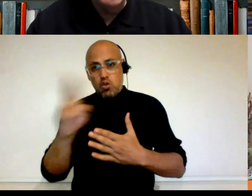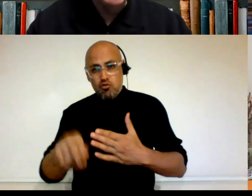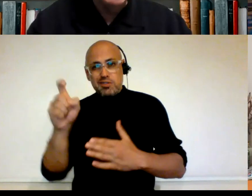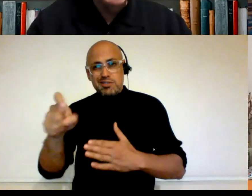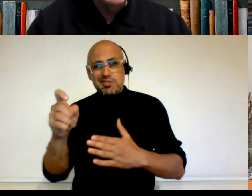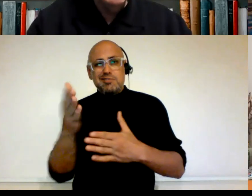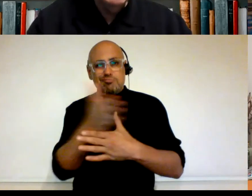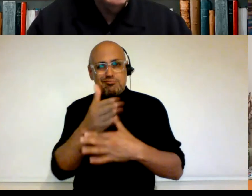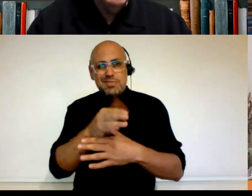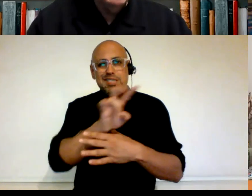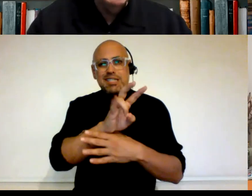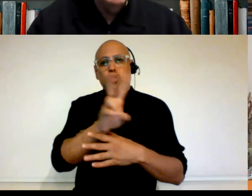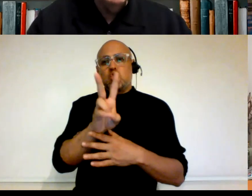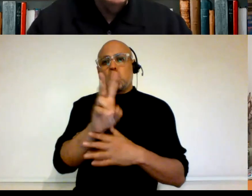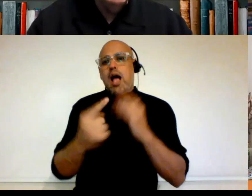72 hours.